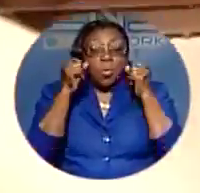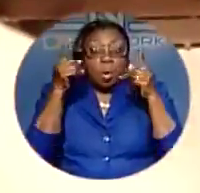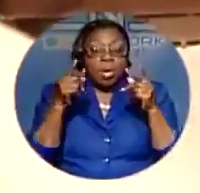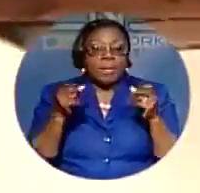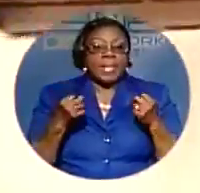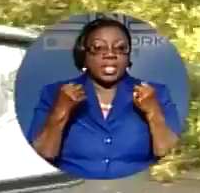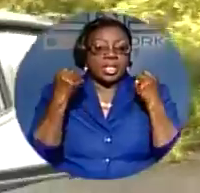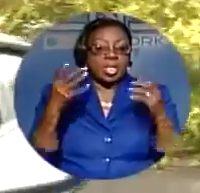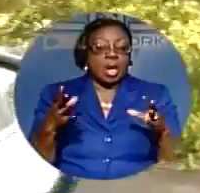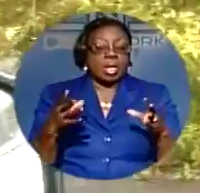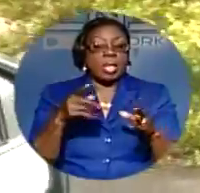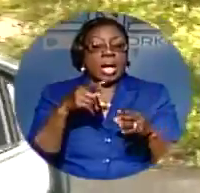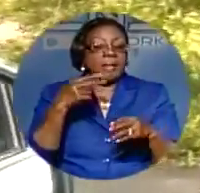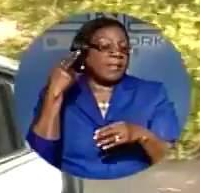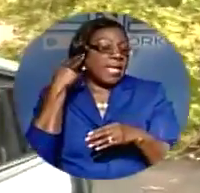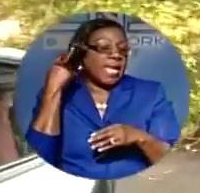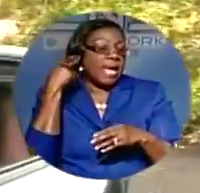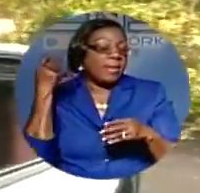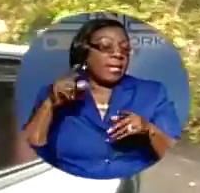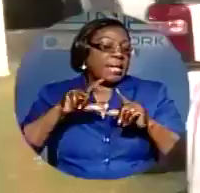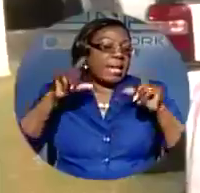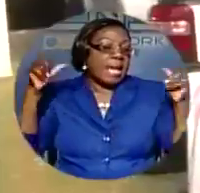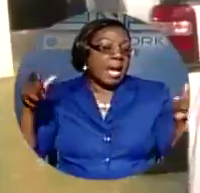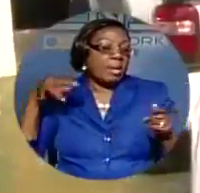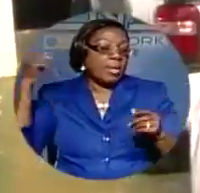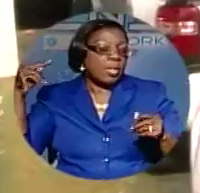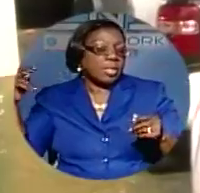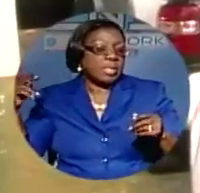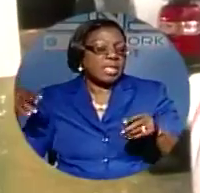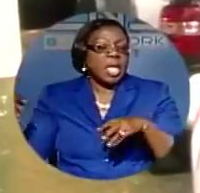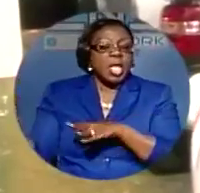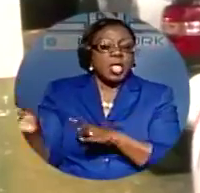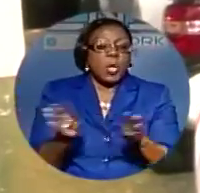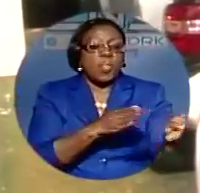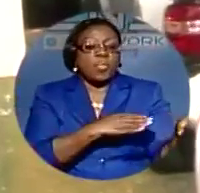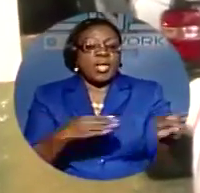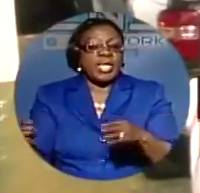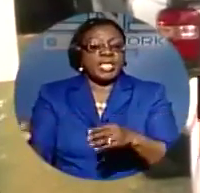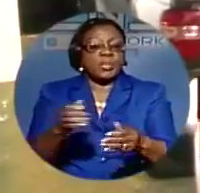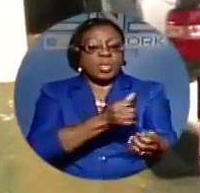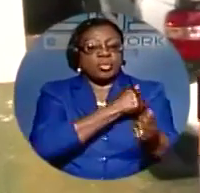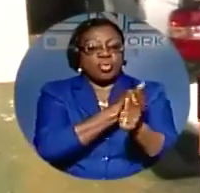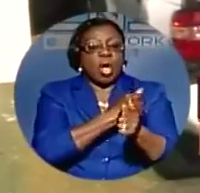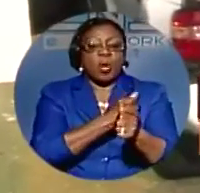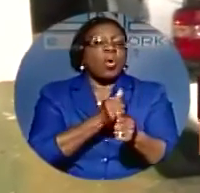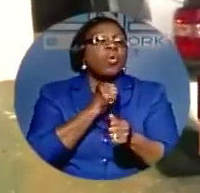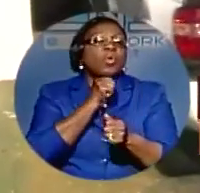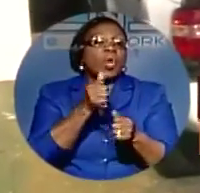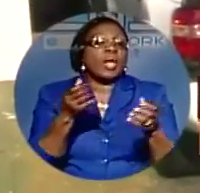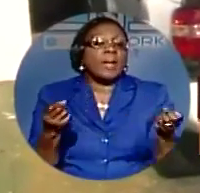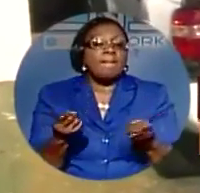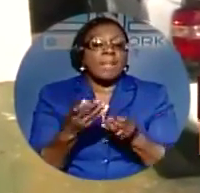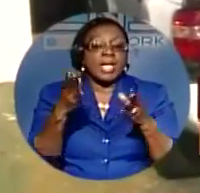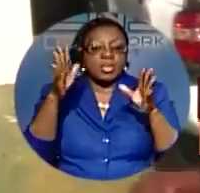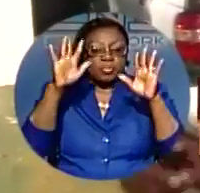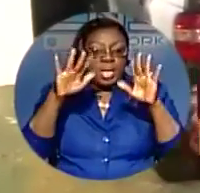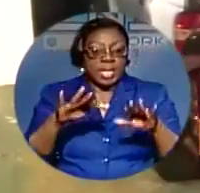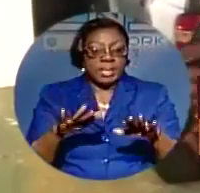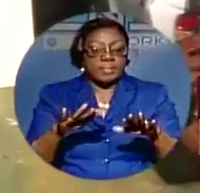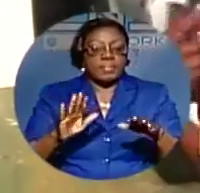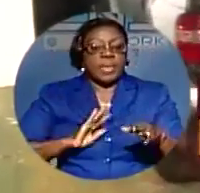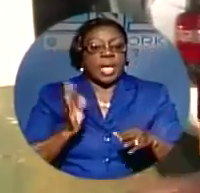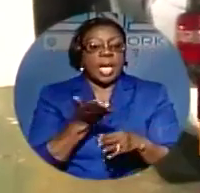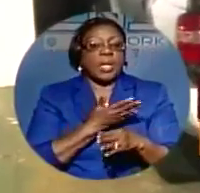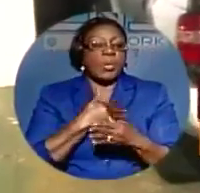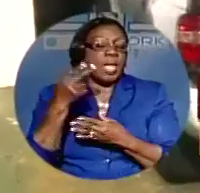after hearing the rumbling outside. The breeze was heavy, wasn't much rain. And we just